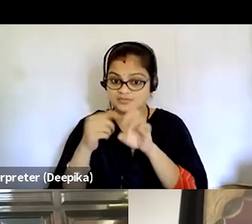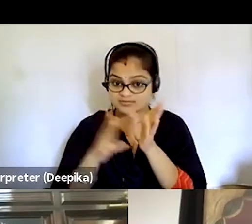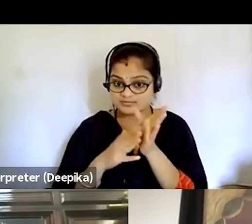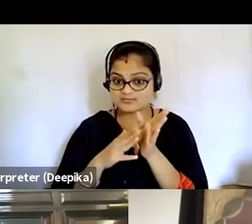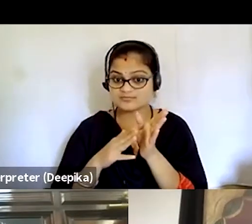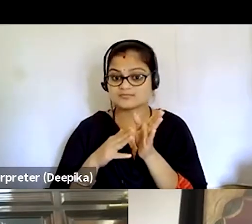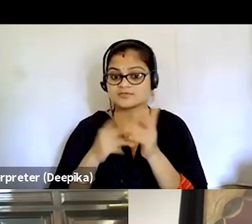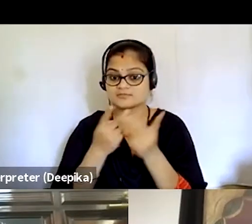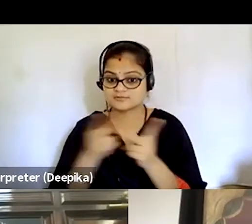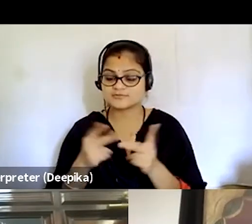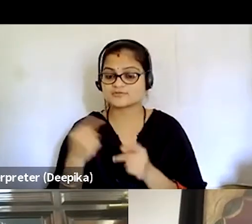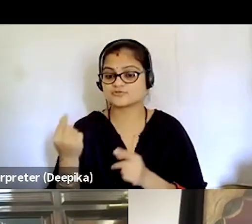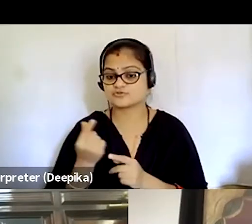as,